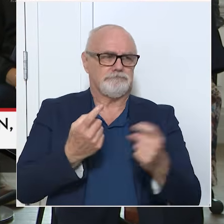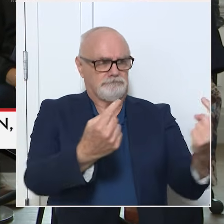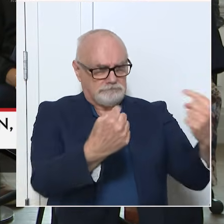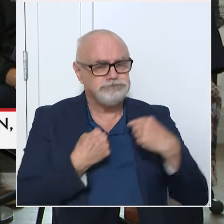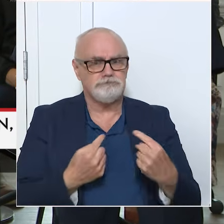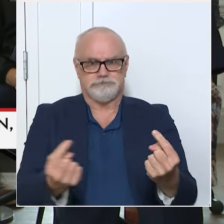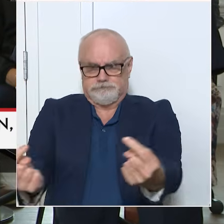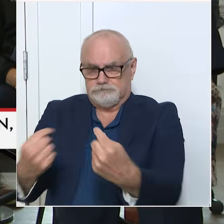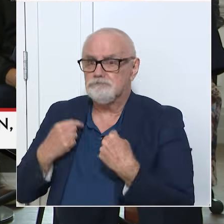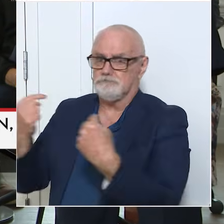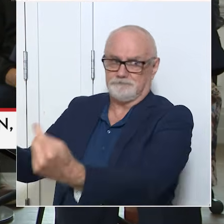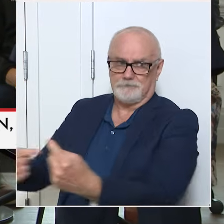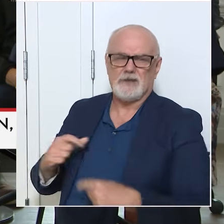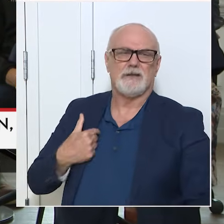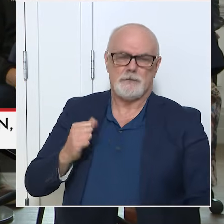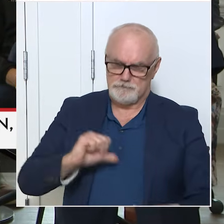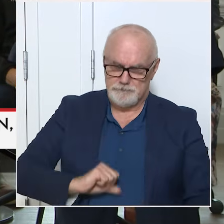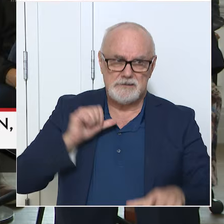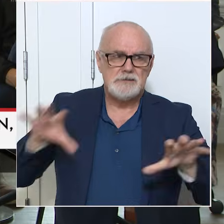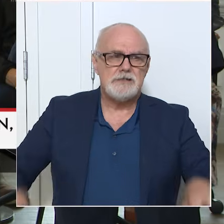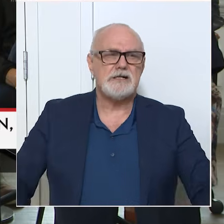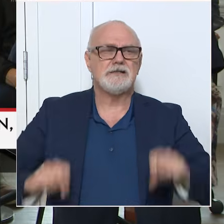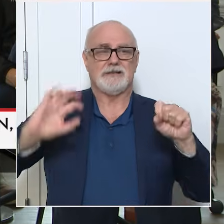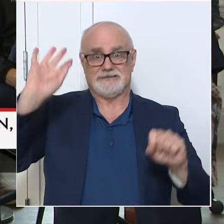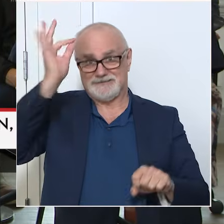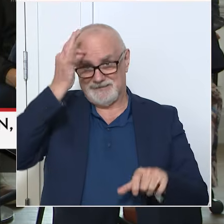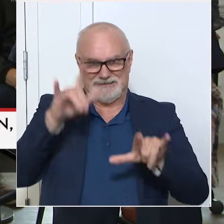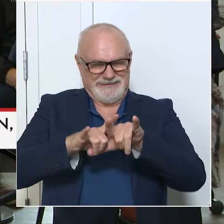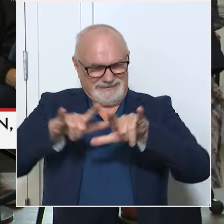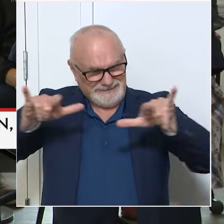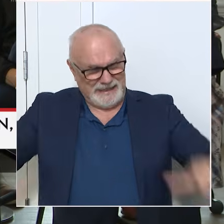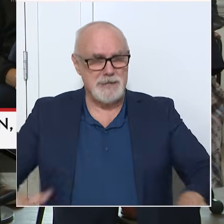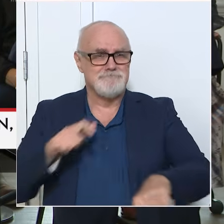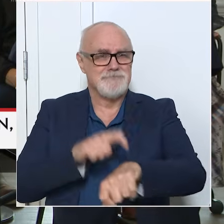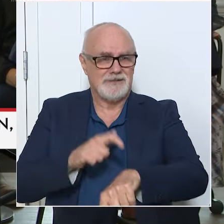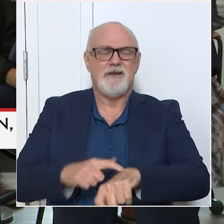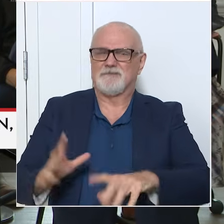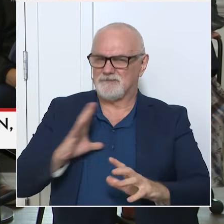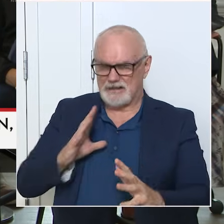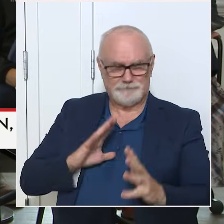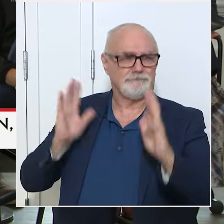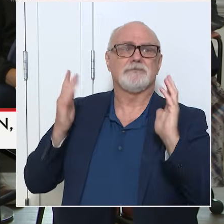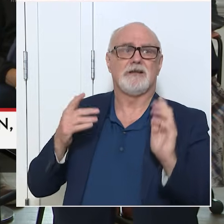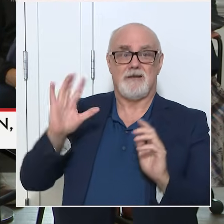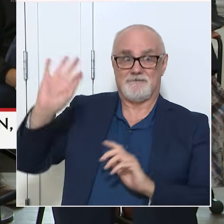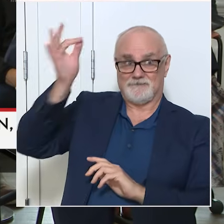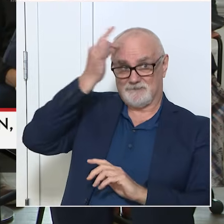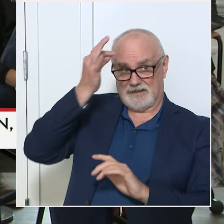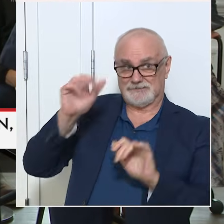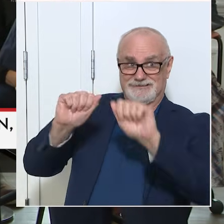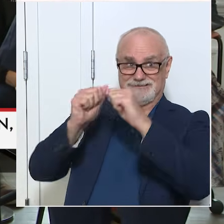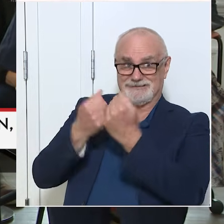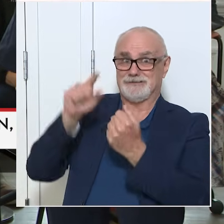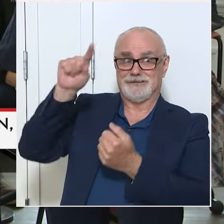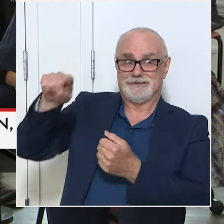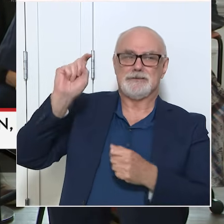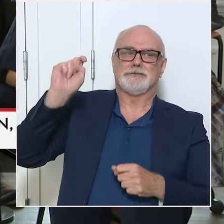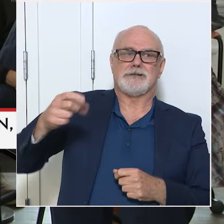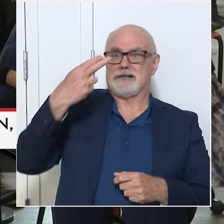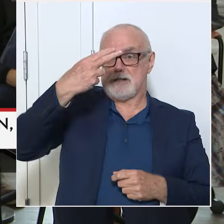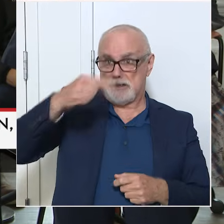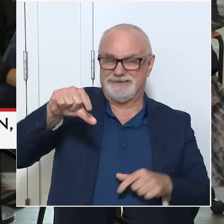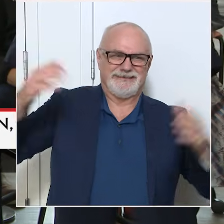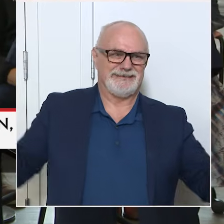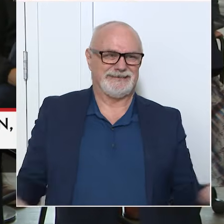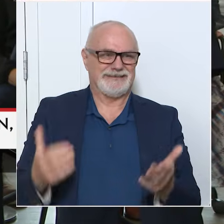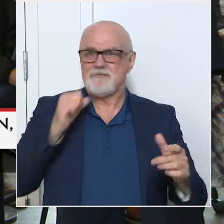proud host of the federal government. We think federal agencies should be headquartered here. We think residents